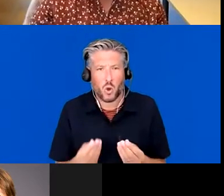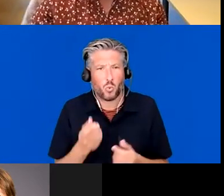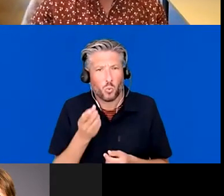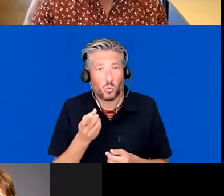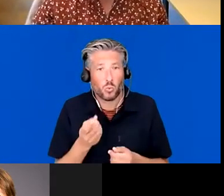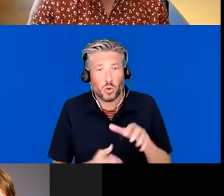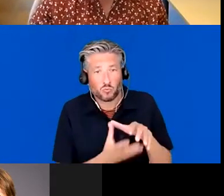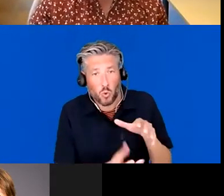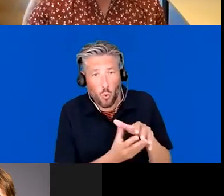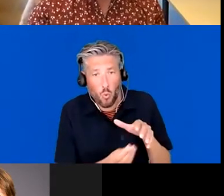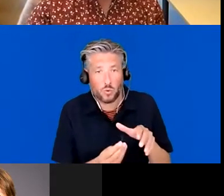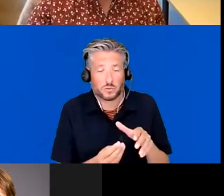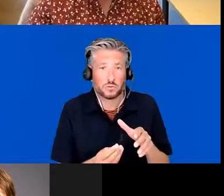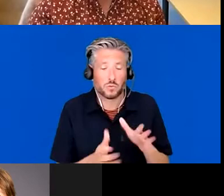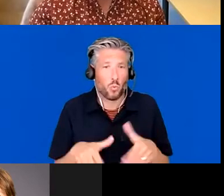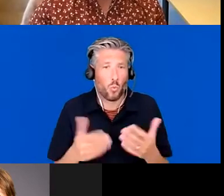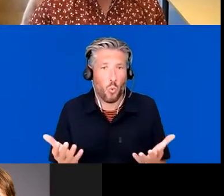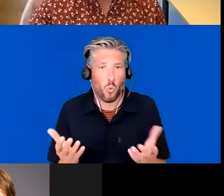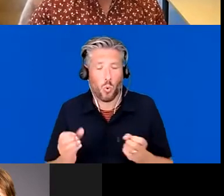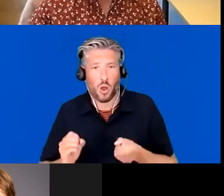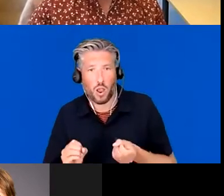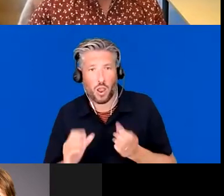live sessions? You mentioned it, Charlotte, but